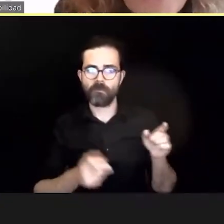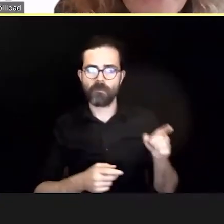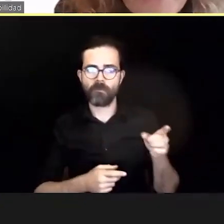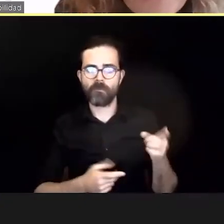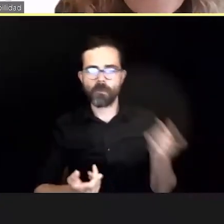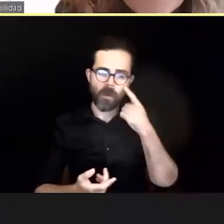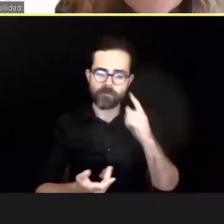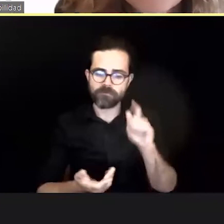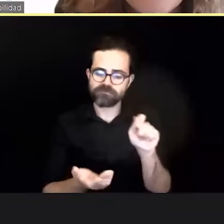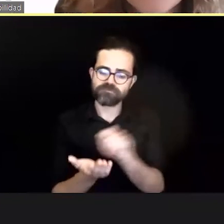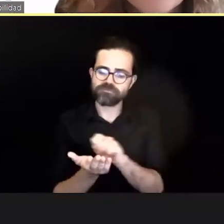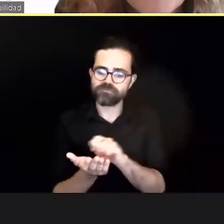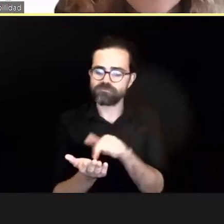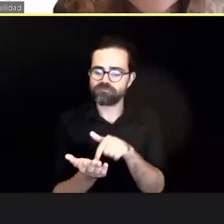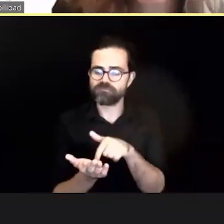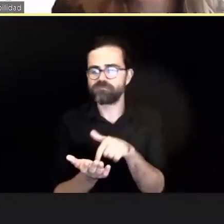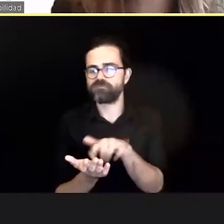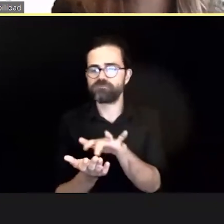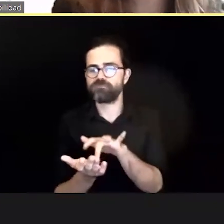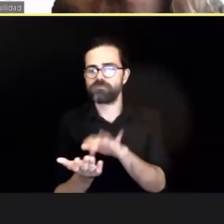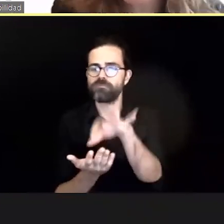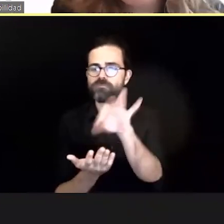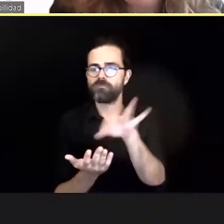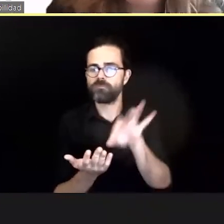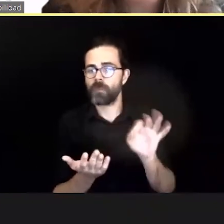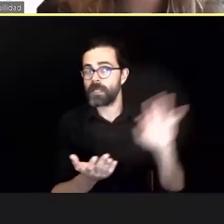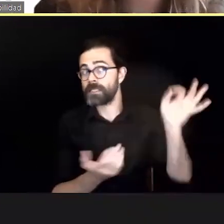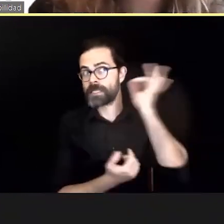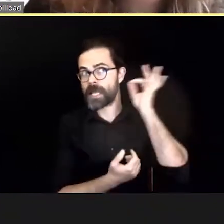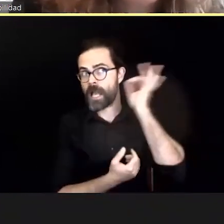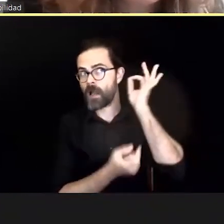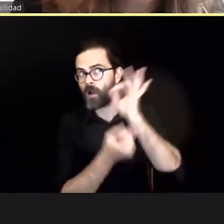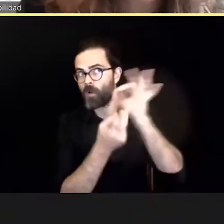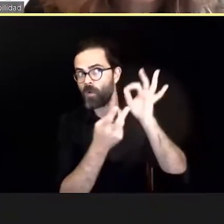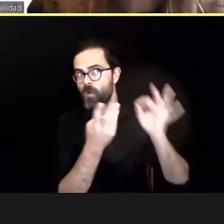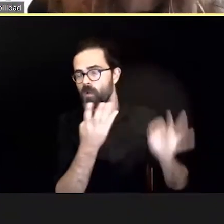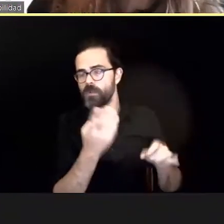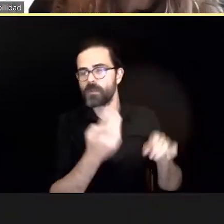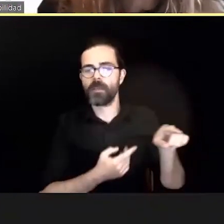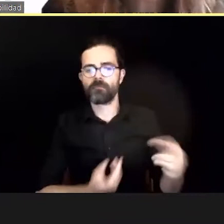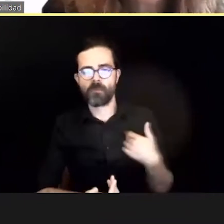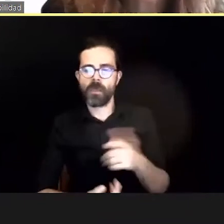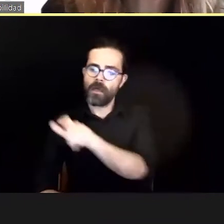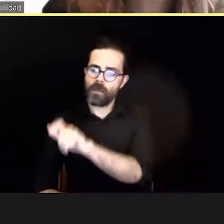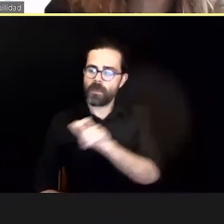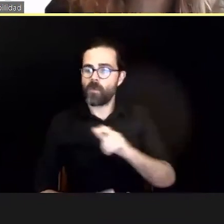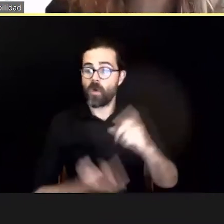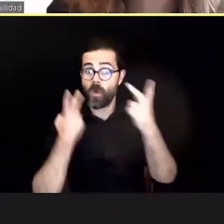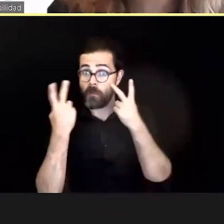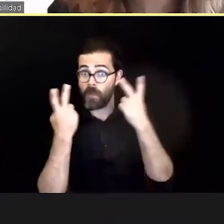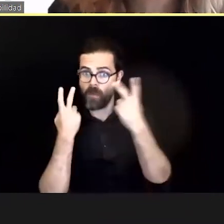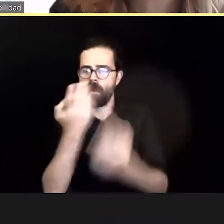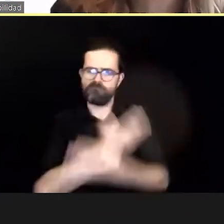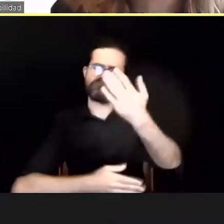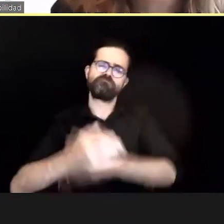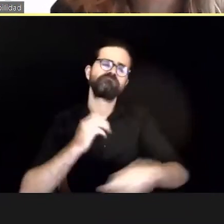feature is positively valued by users with a visual disability. And finally, it could be